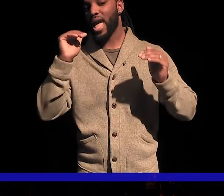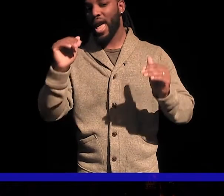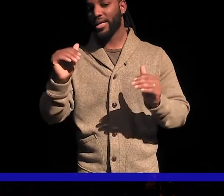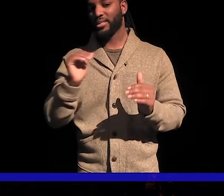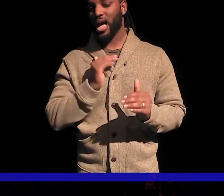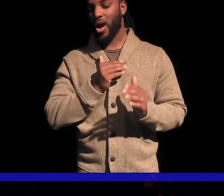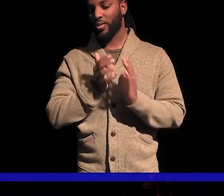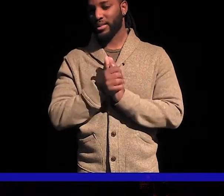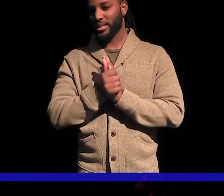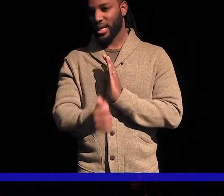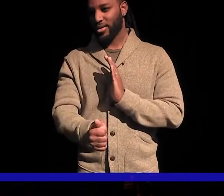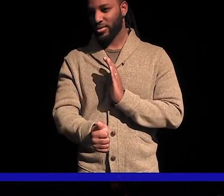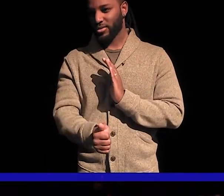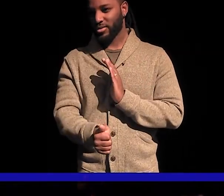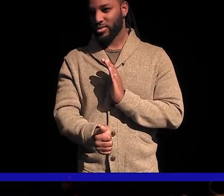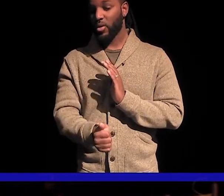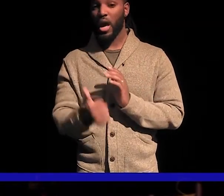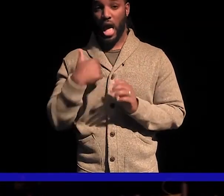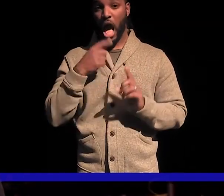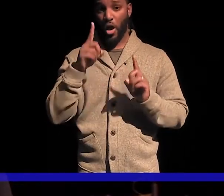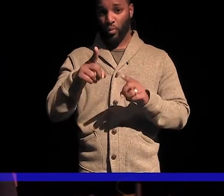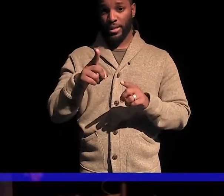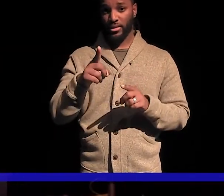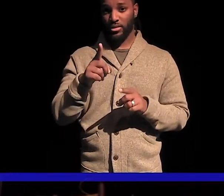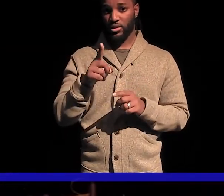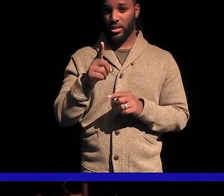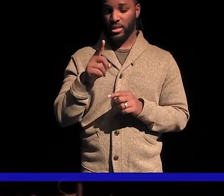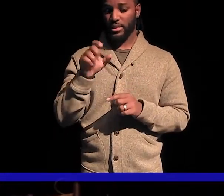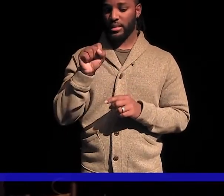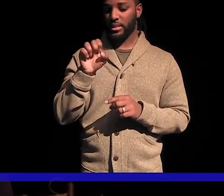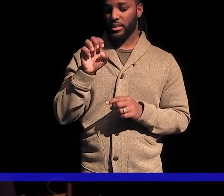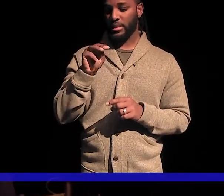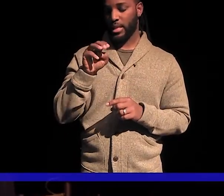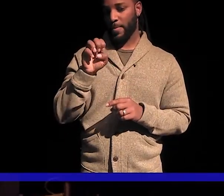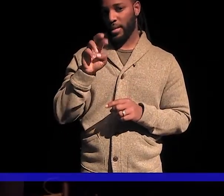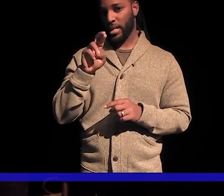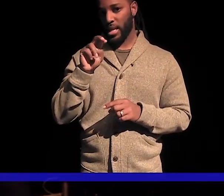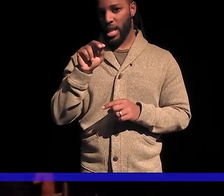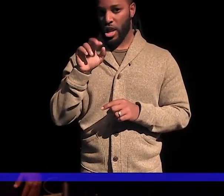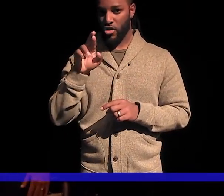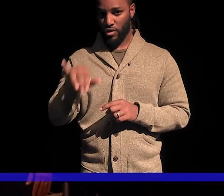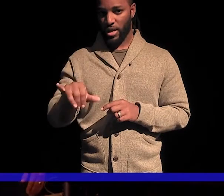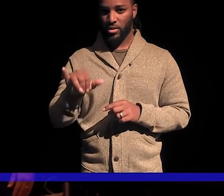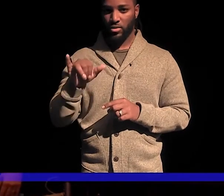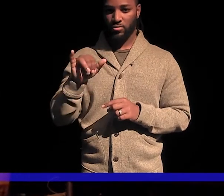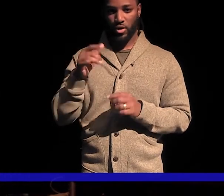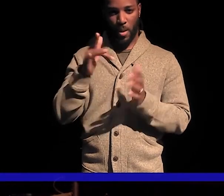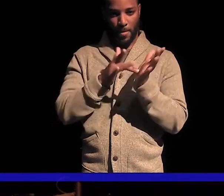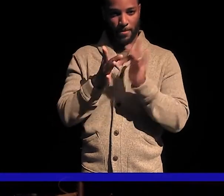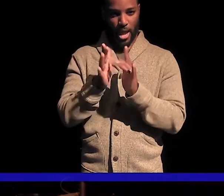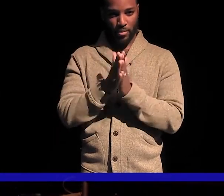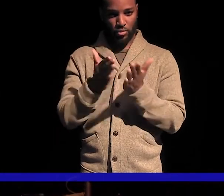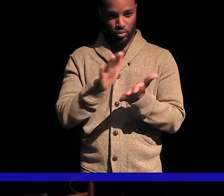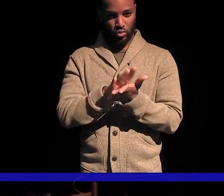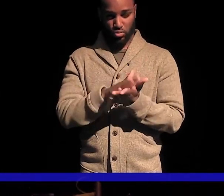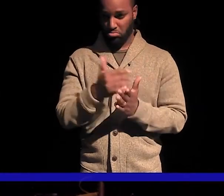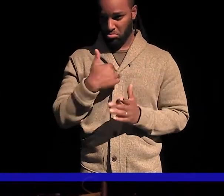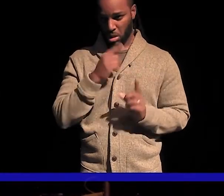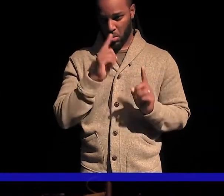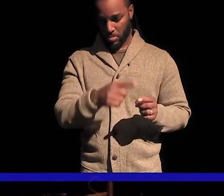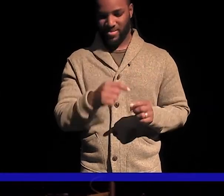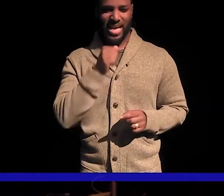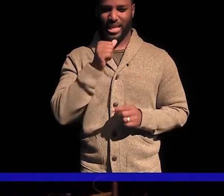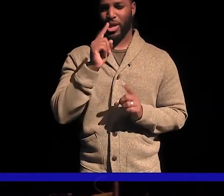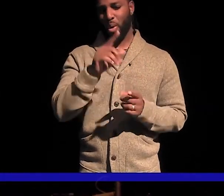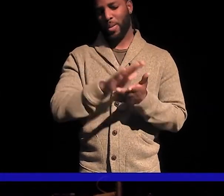skills. You see, I went to seminary, right? It doesn't make me any better or any more spiritual than anyone else. I didn't go to seminary to